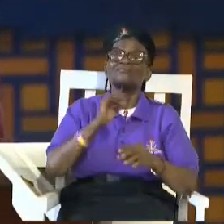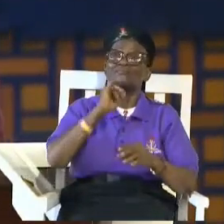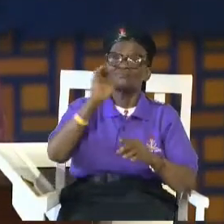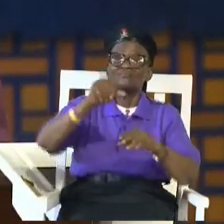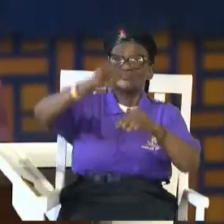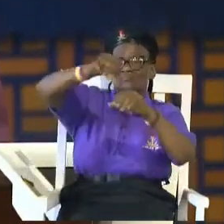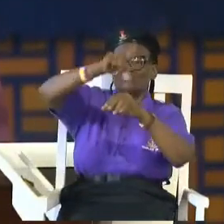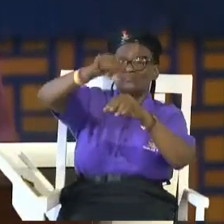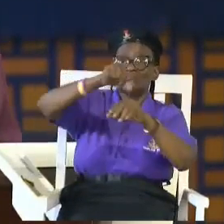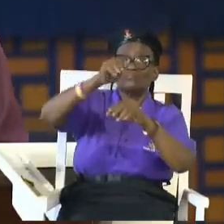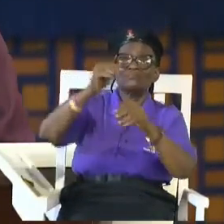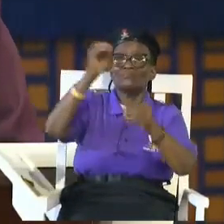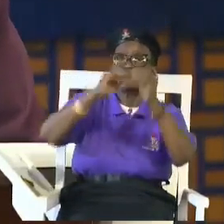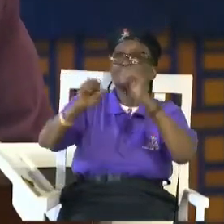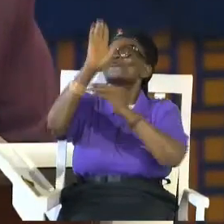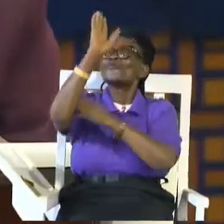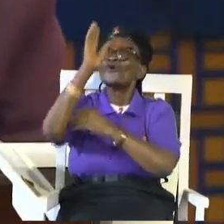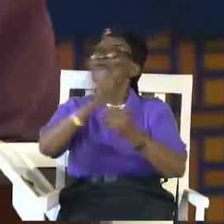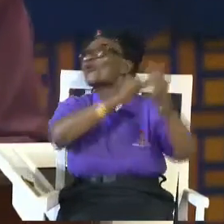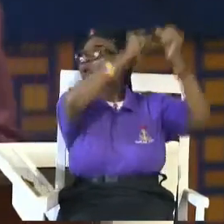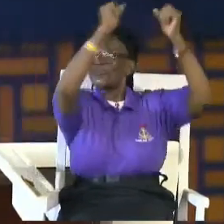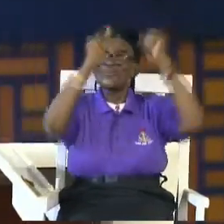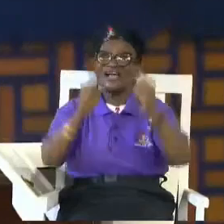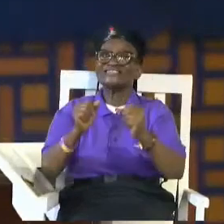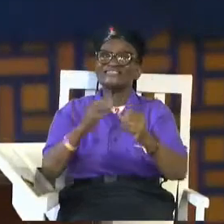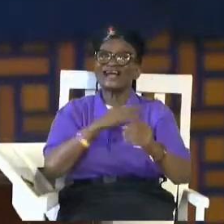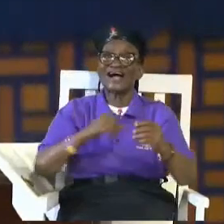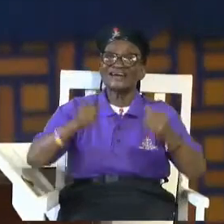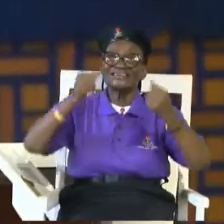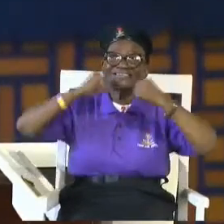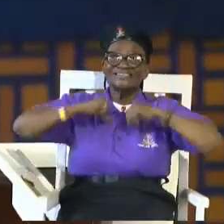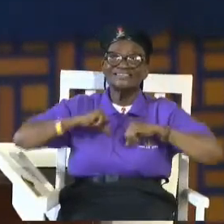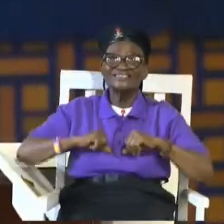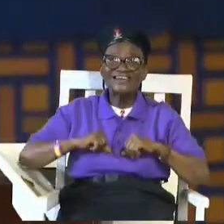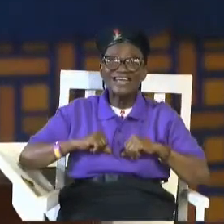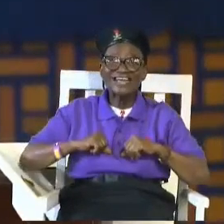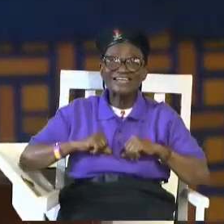And oh God Almighty. And dress